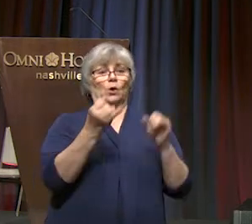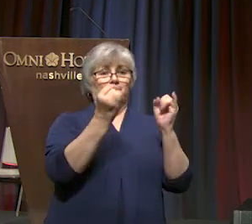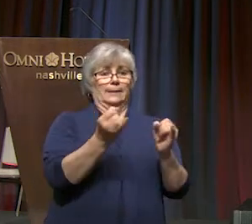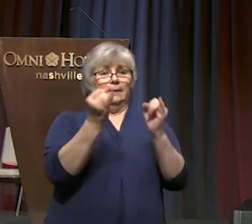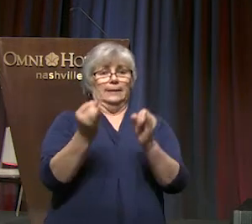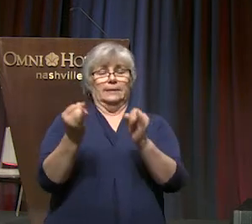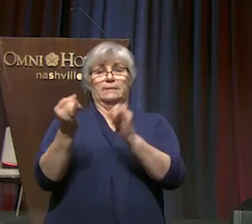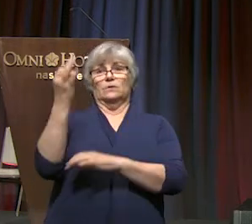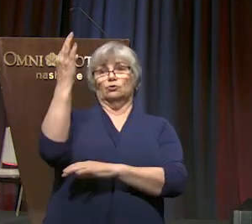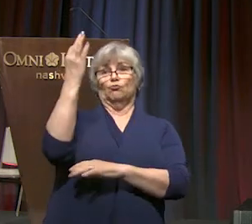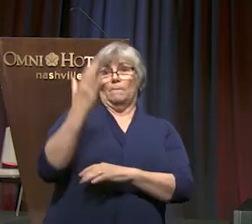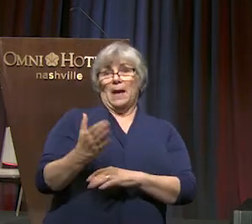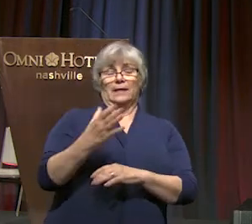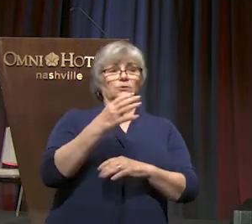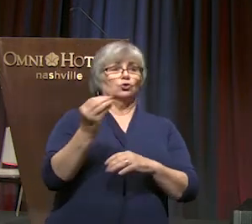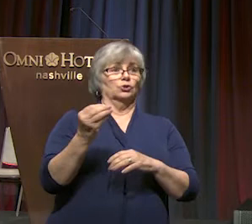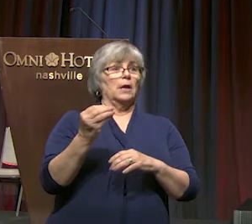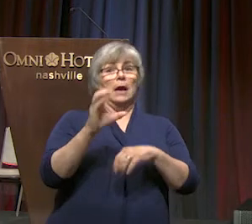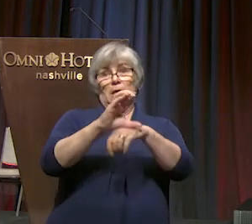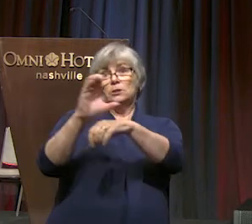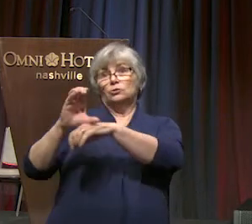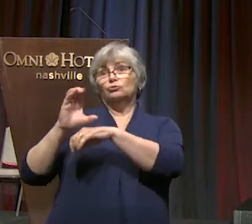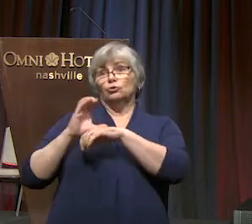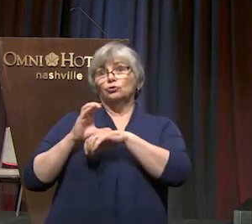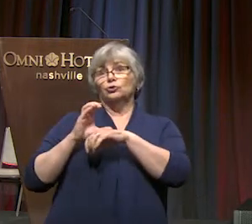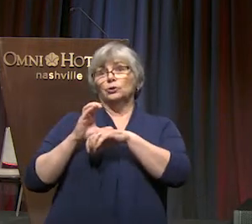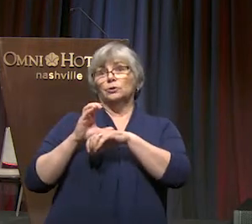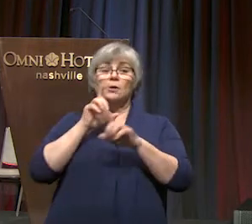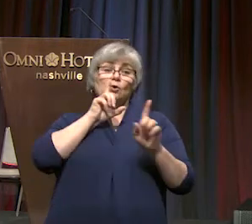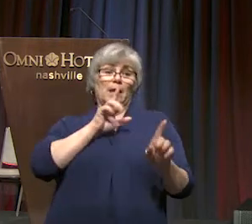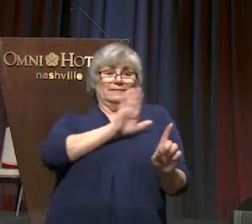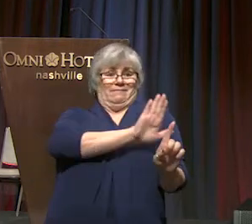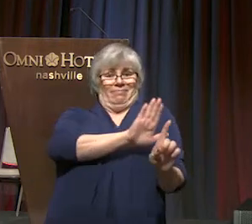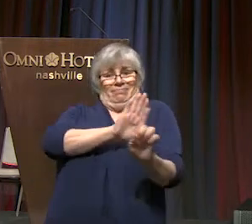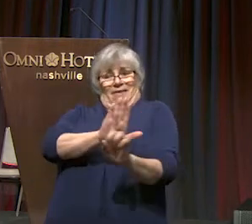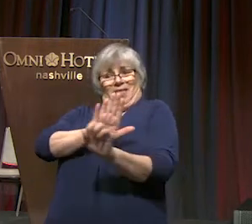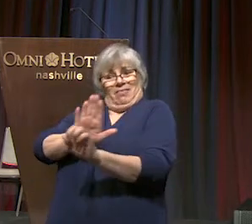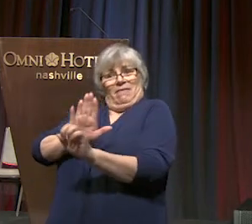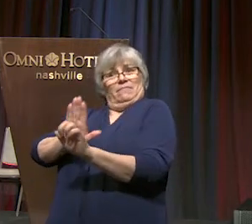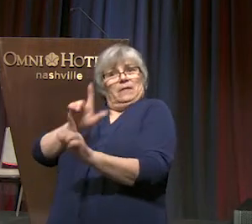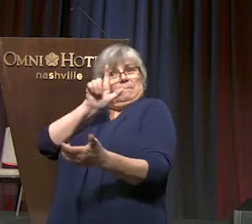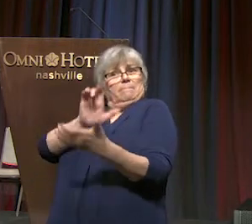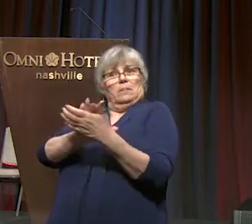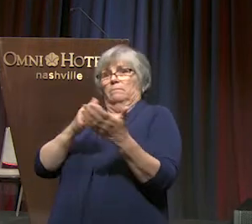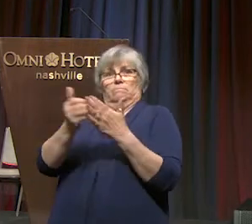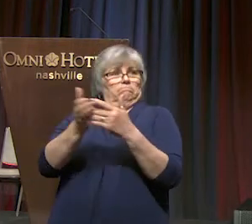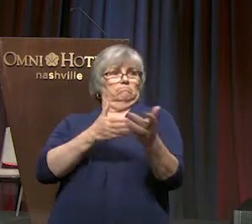pastors and congregations to act in this question according to their conscience.